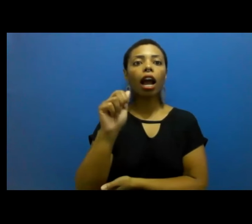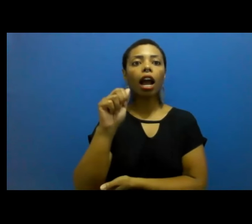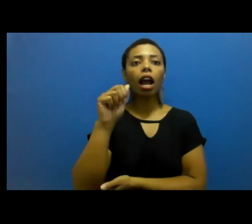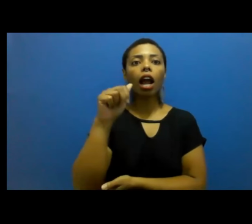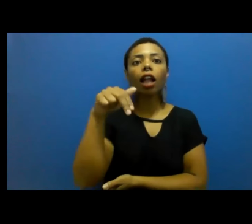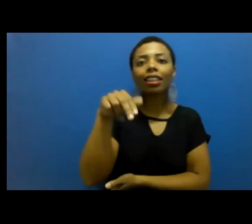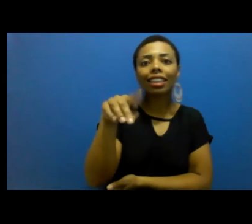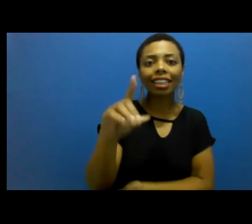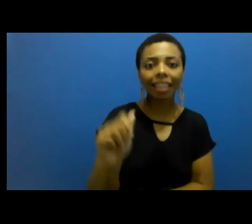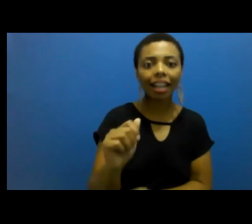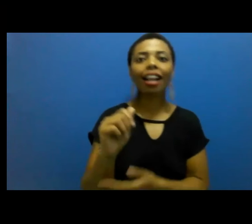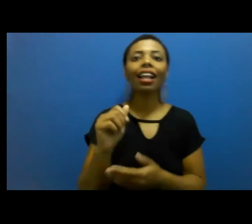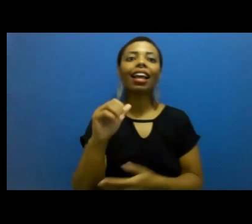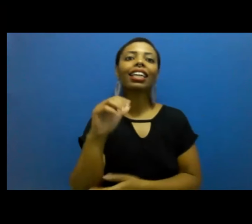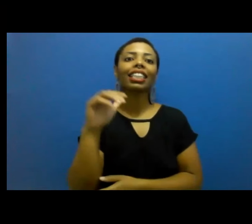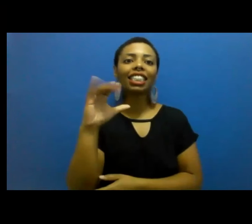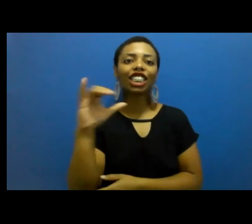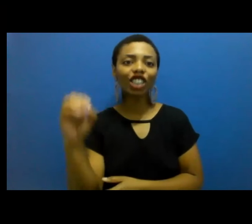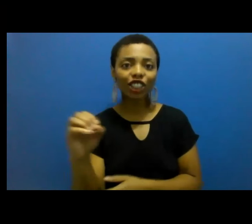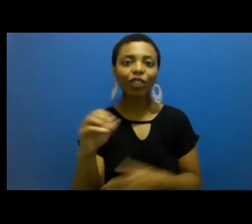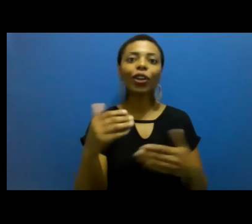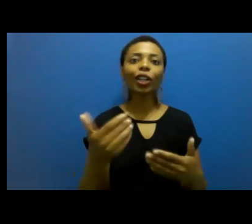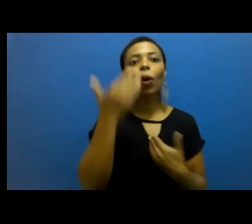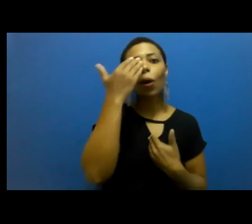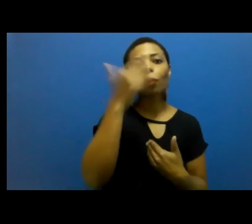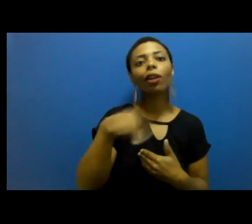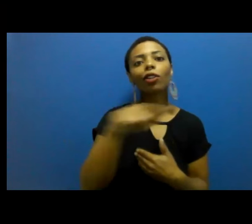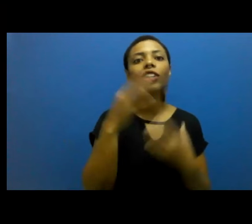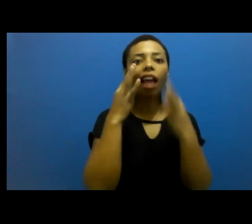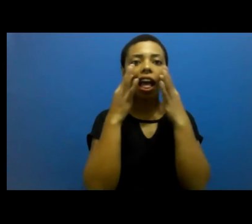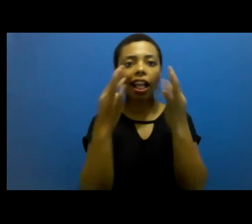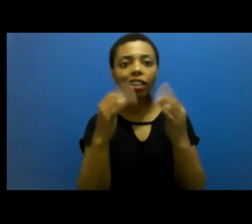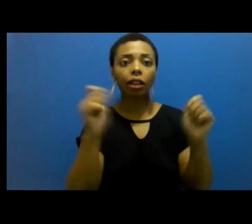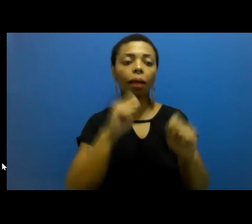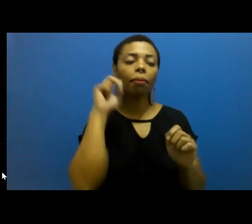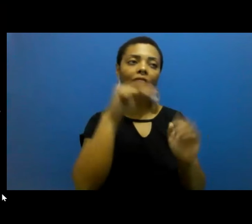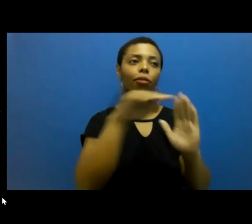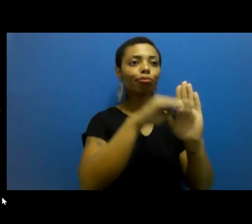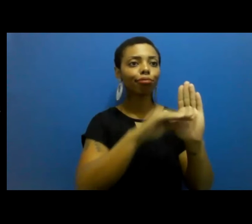the 2 women who wrote the 7 principles. Thank you for your attention. Bye.